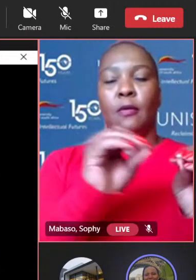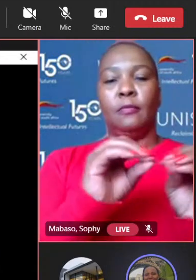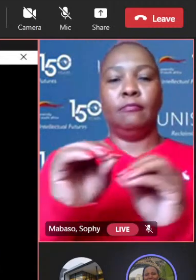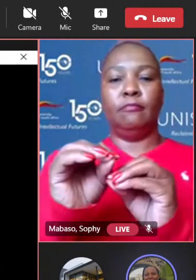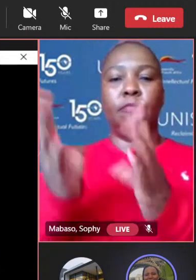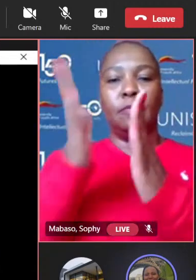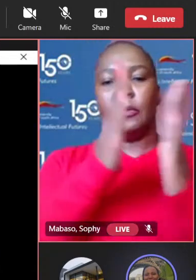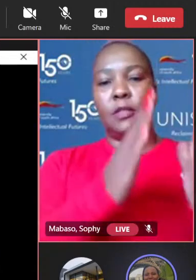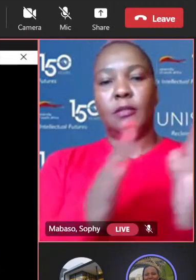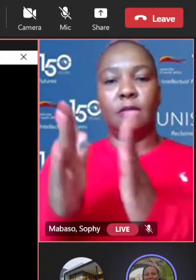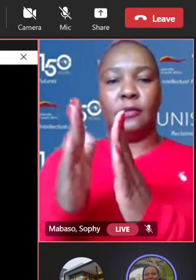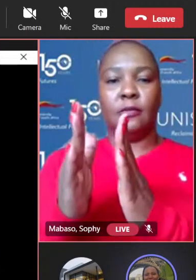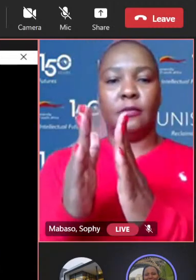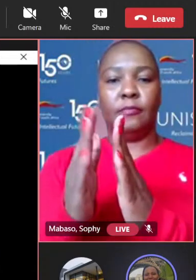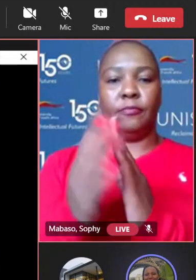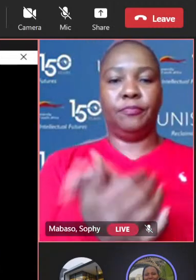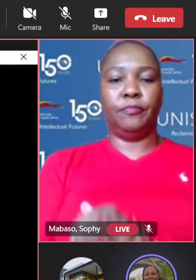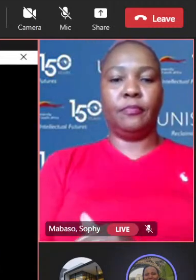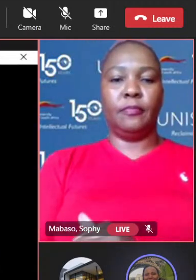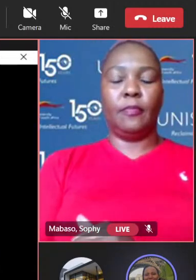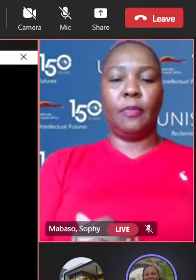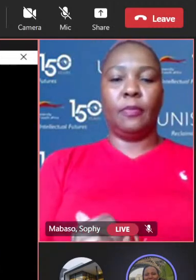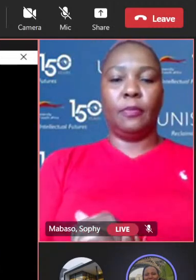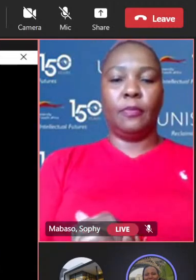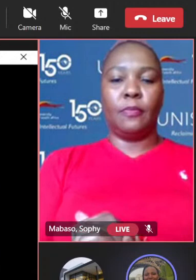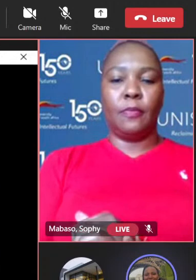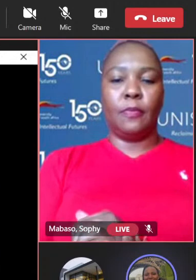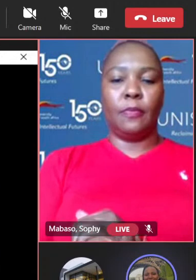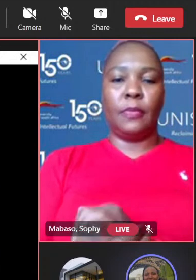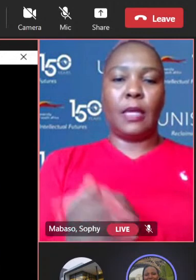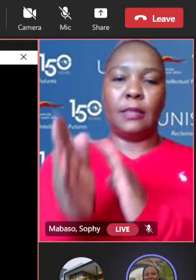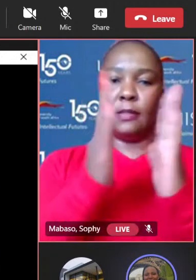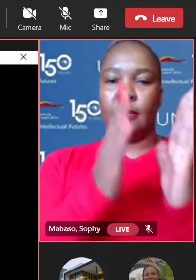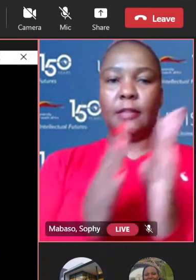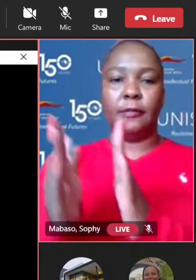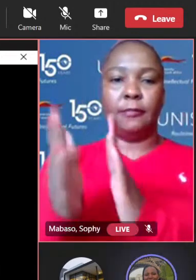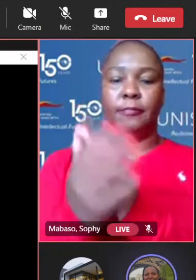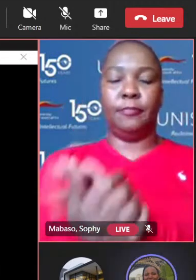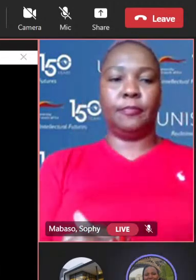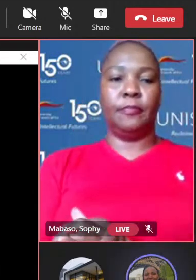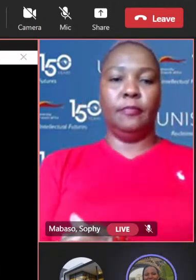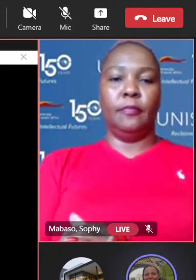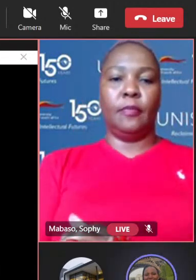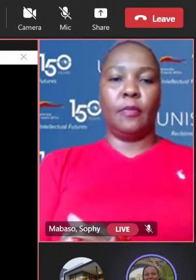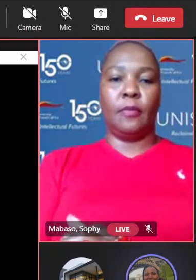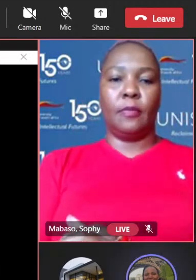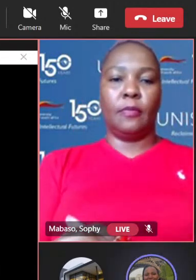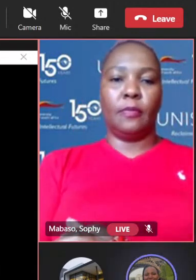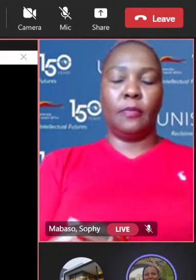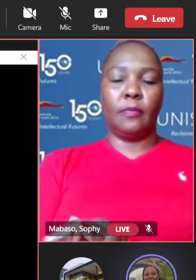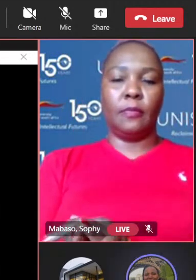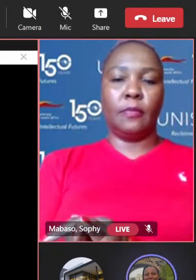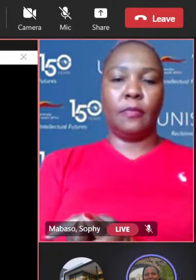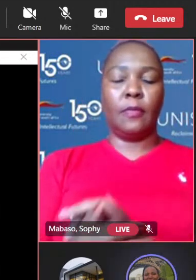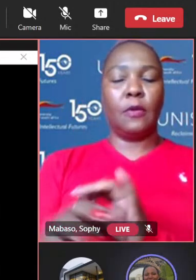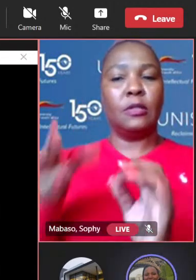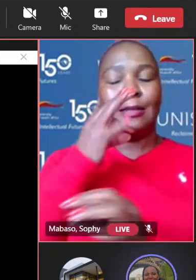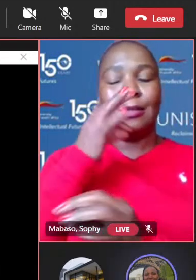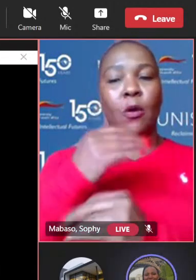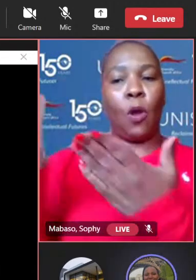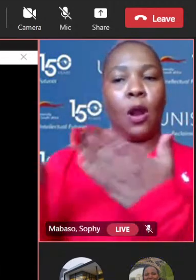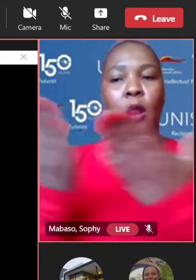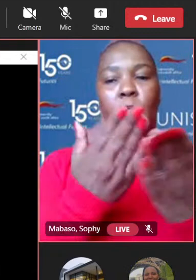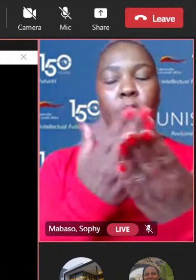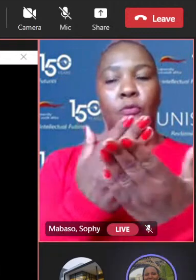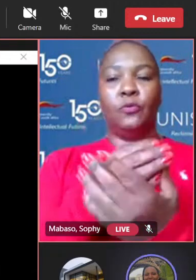as I already greeted, you can move to the next slide. And I want to say welcome to the Unisa